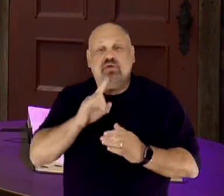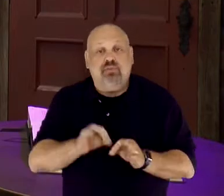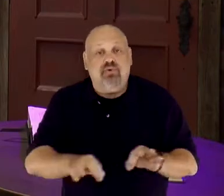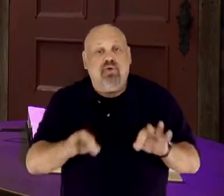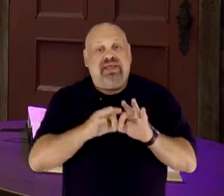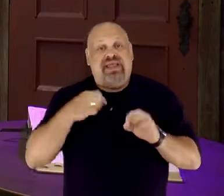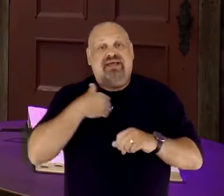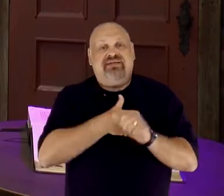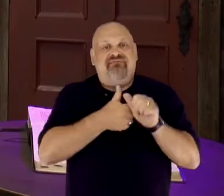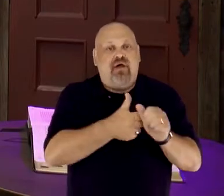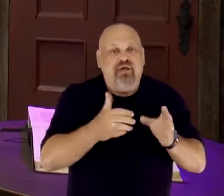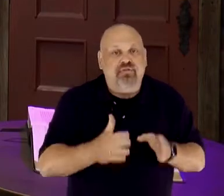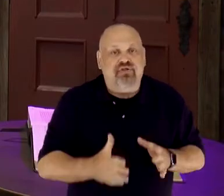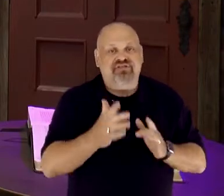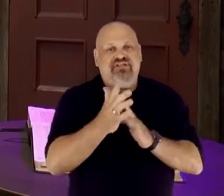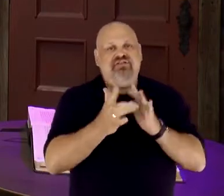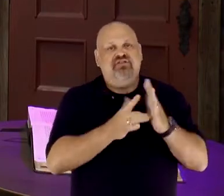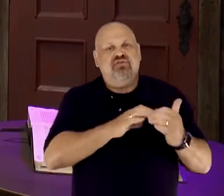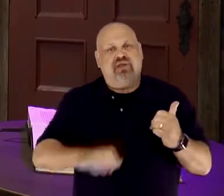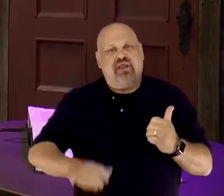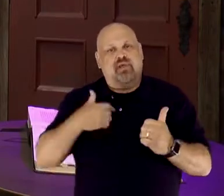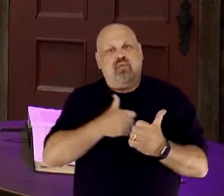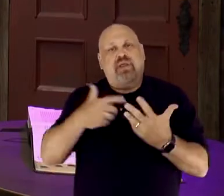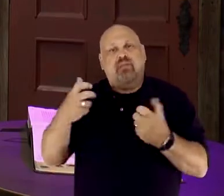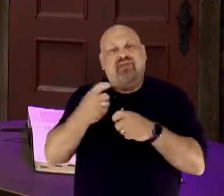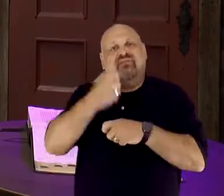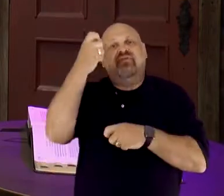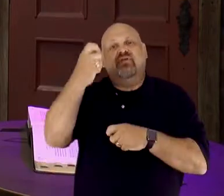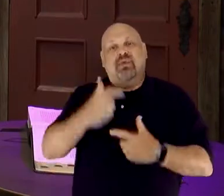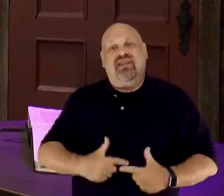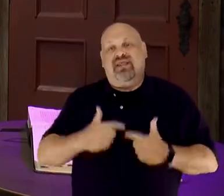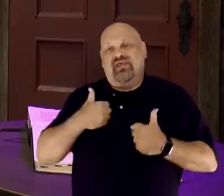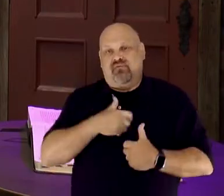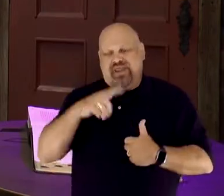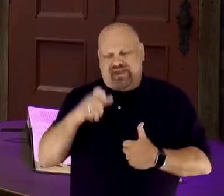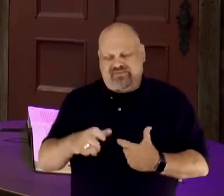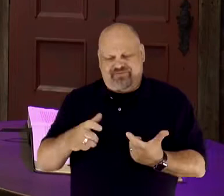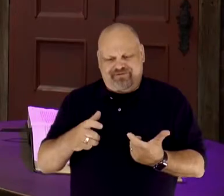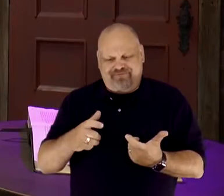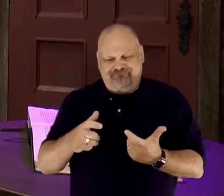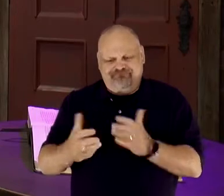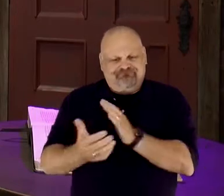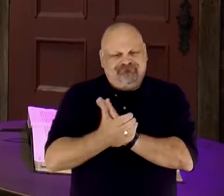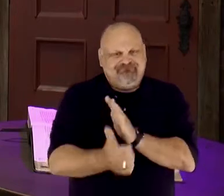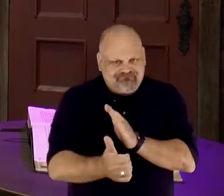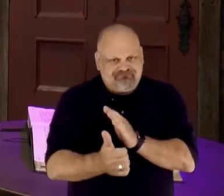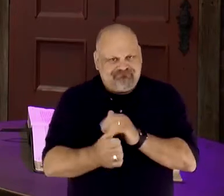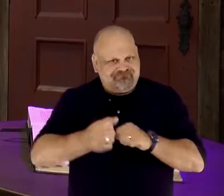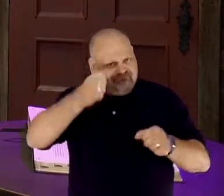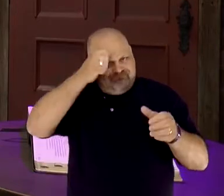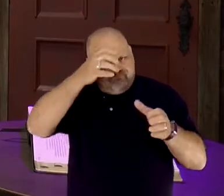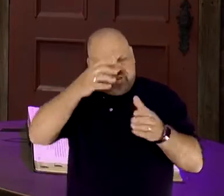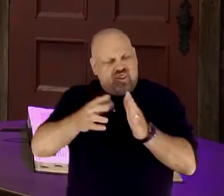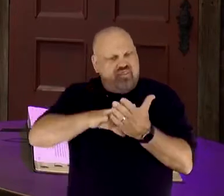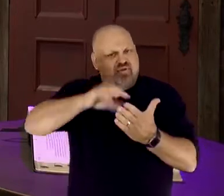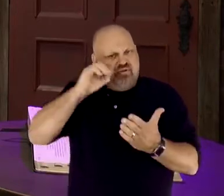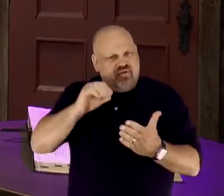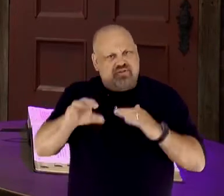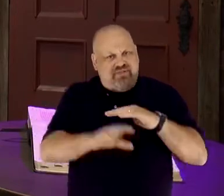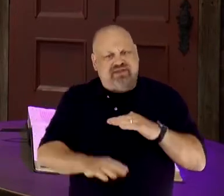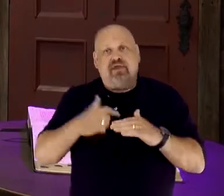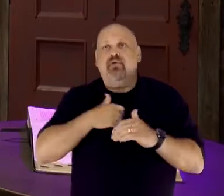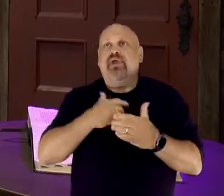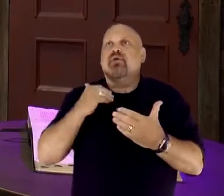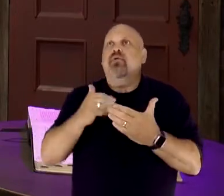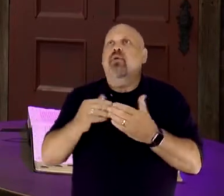for us as followers of Jesus Christ. If we want to have victory in life, we have to master the fundamentals. And that way we grow closer to God and